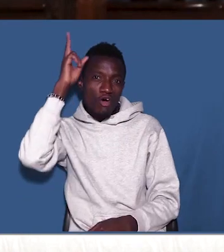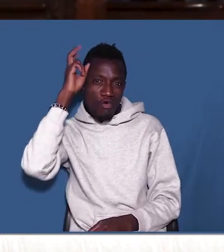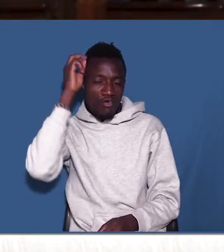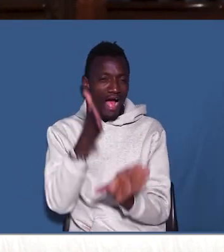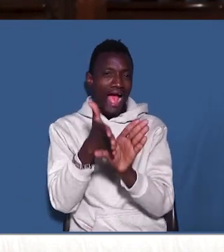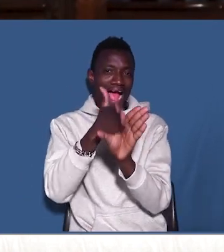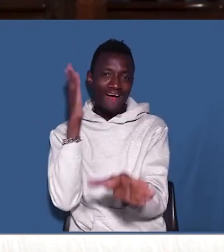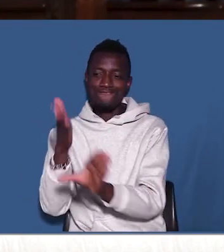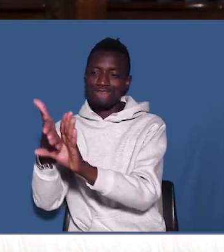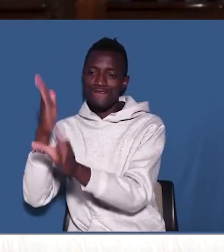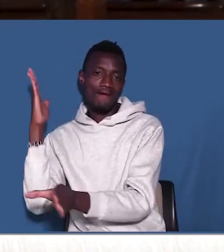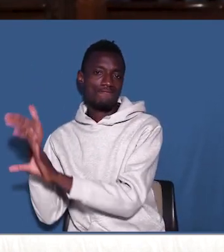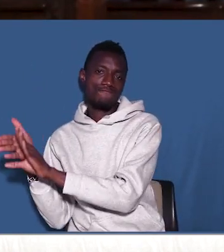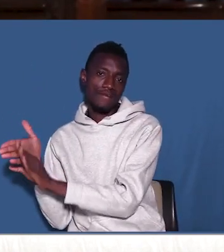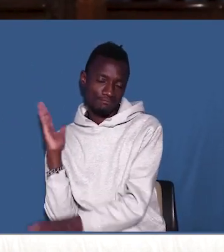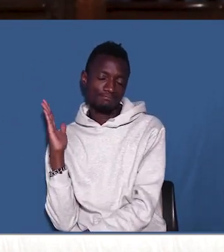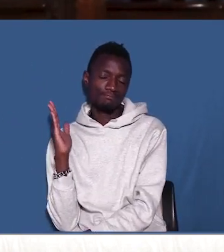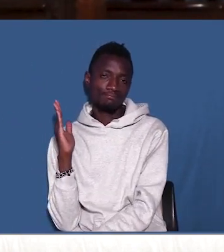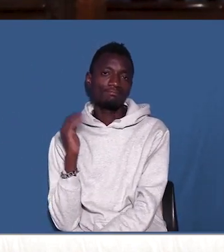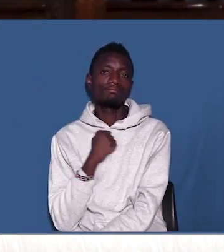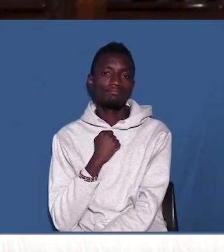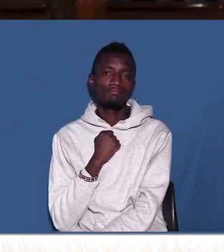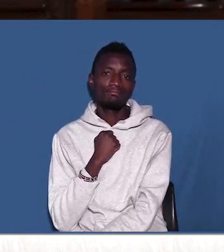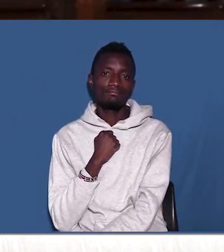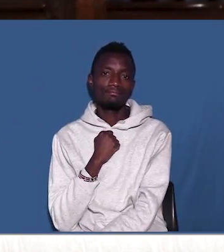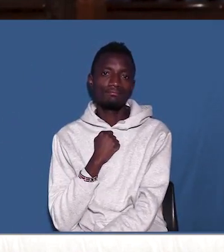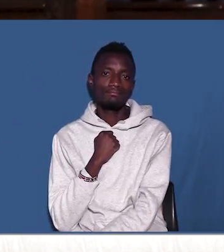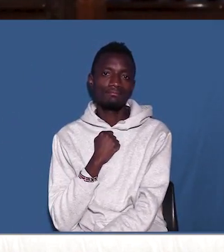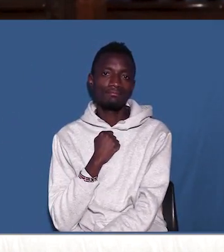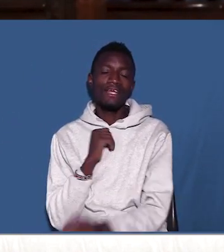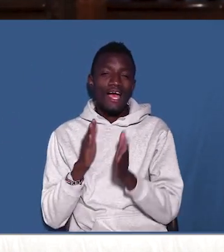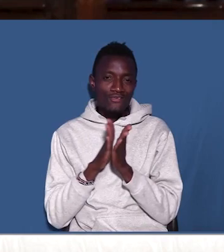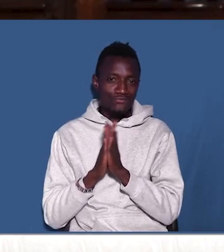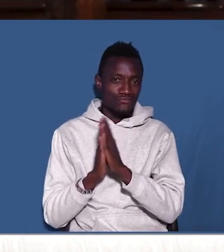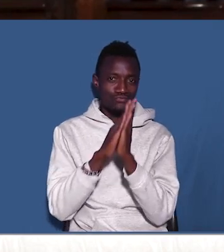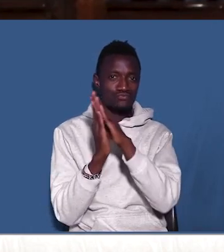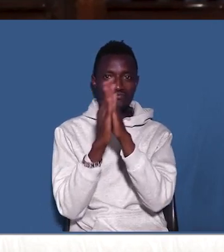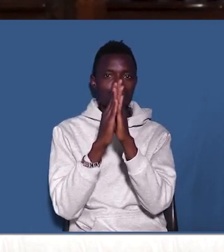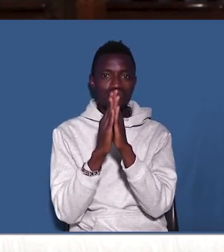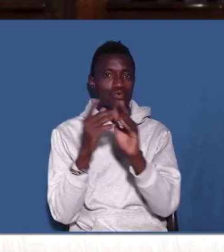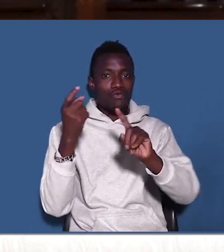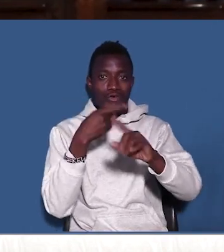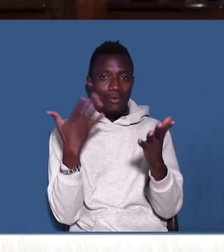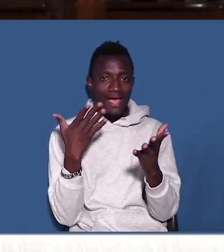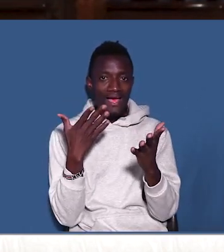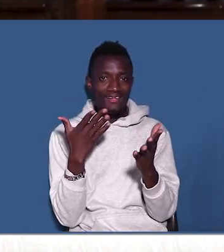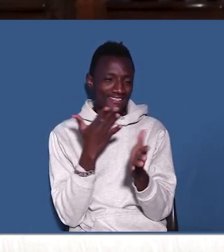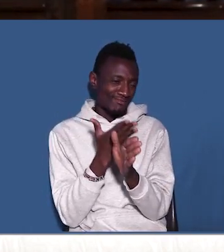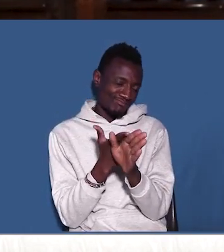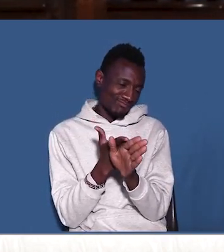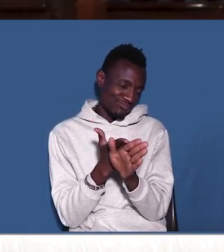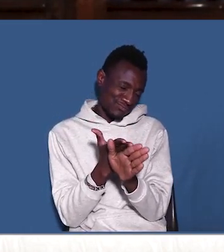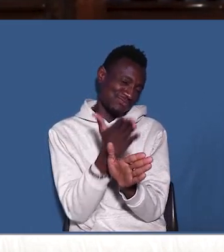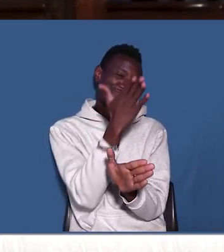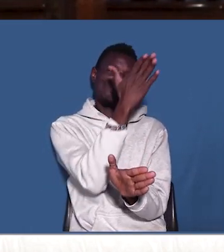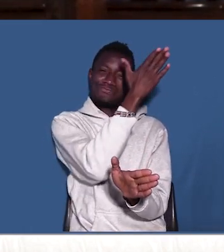goes back to the beginning of the Bible. Satan tempted the man and the woman and led them